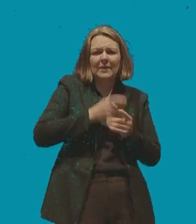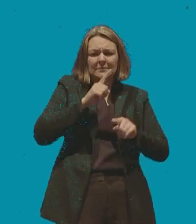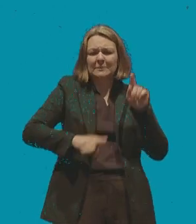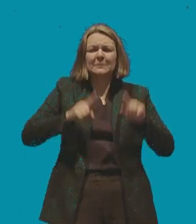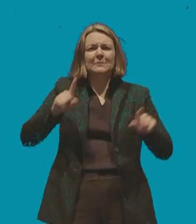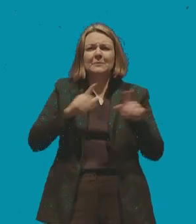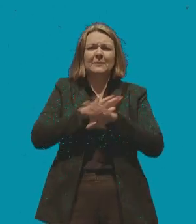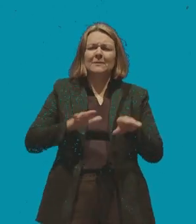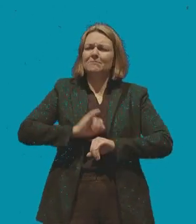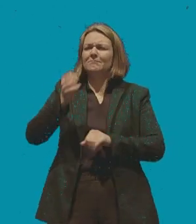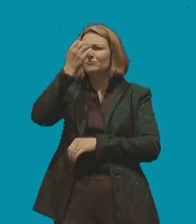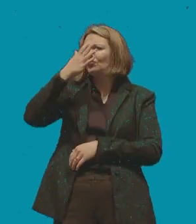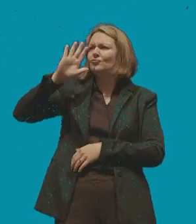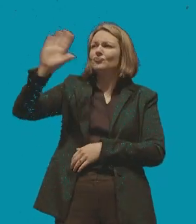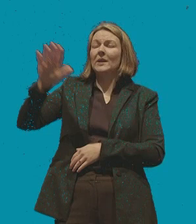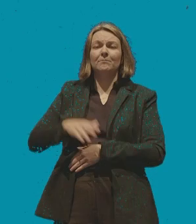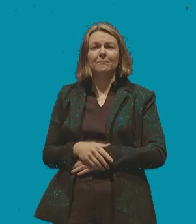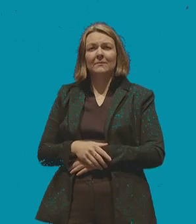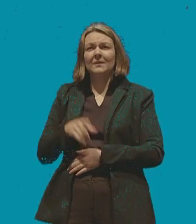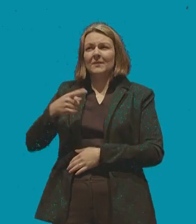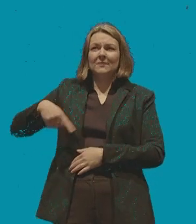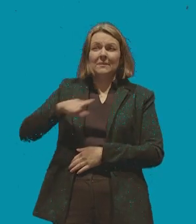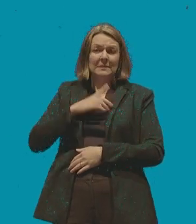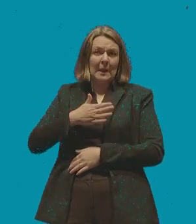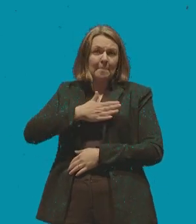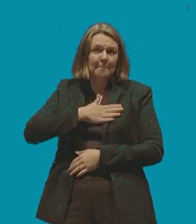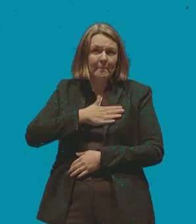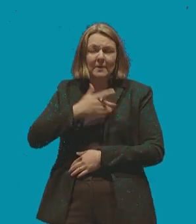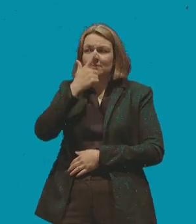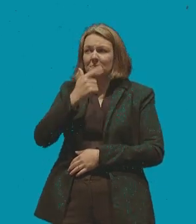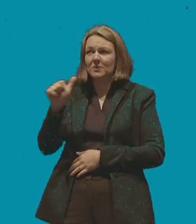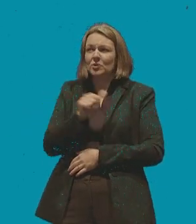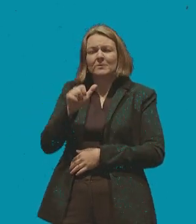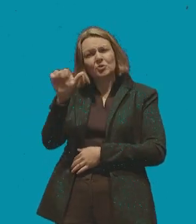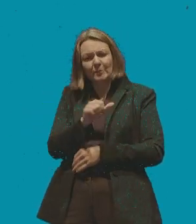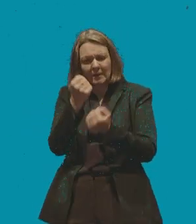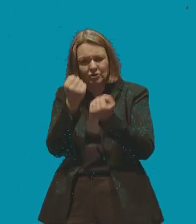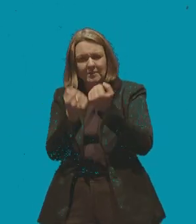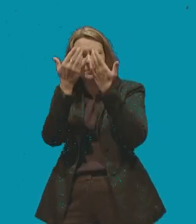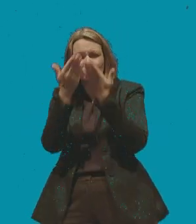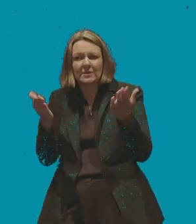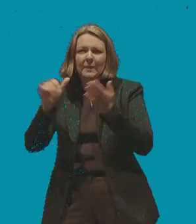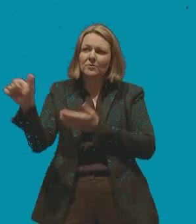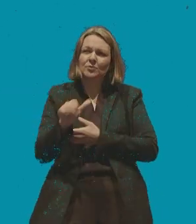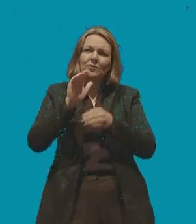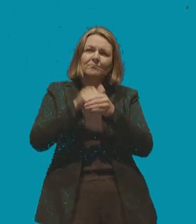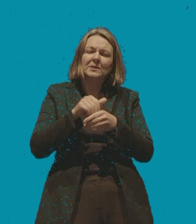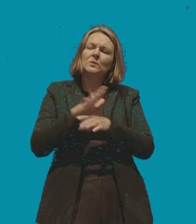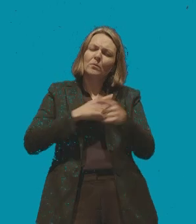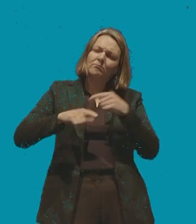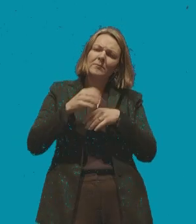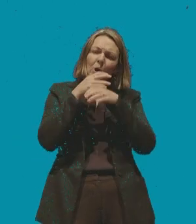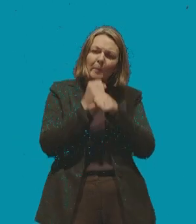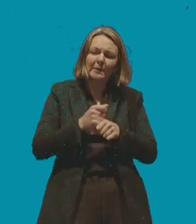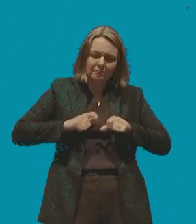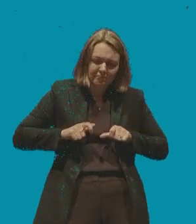And everything that's happened, let's work together to get our members the justice and respect that they deserve. So let's take that commitment to